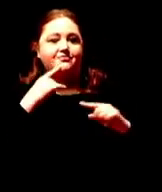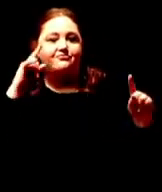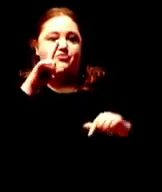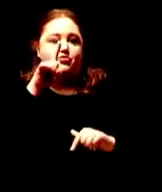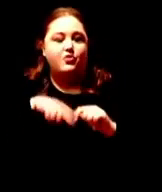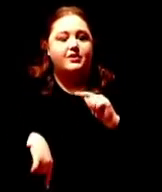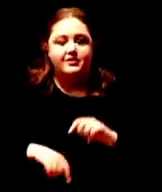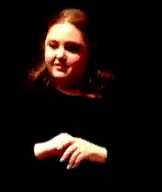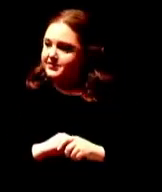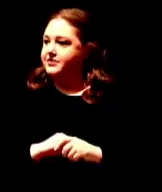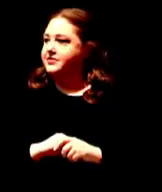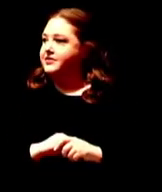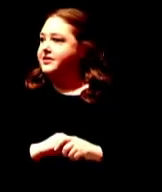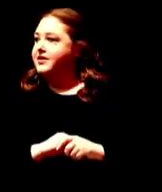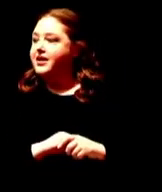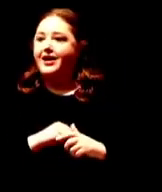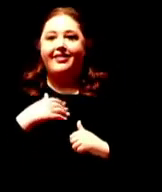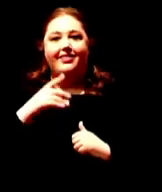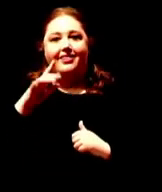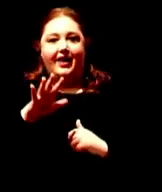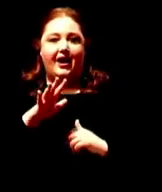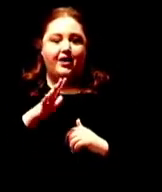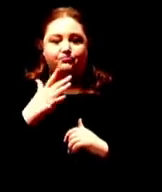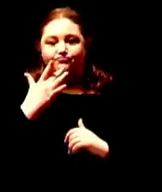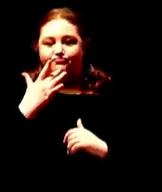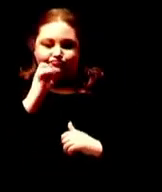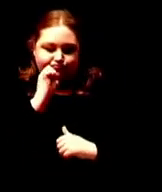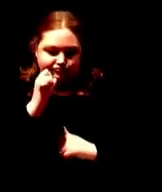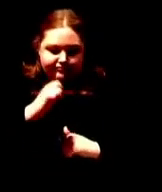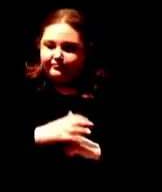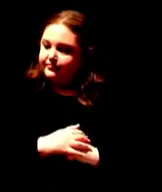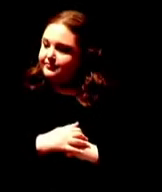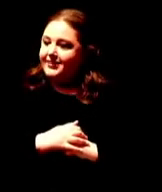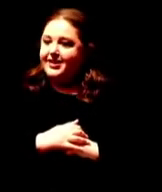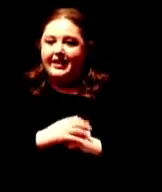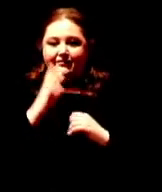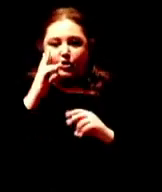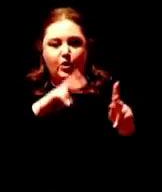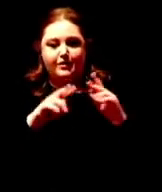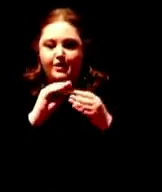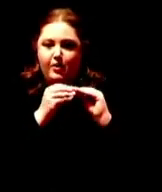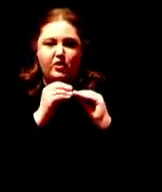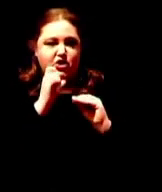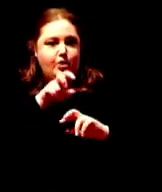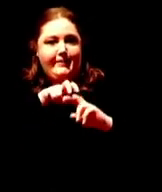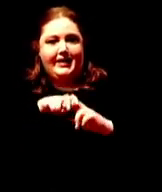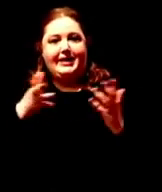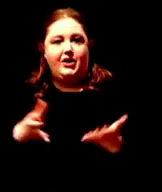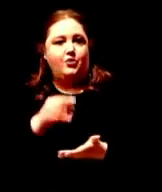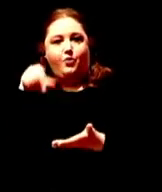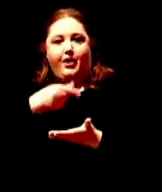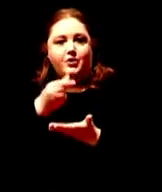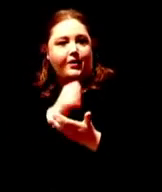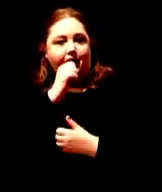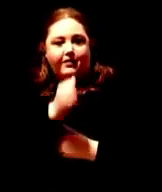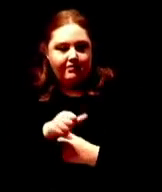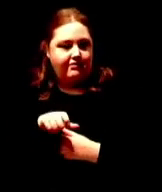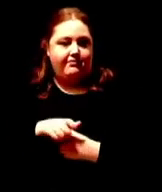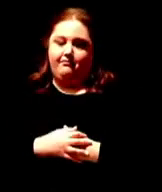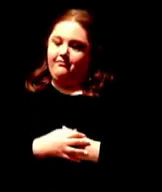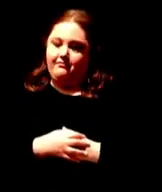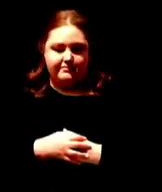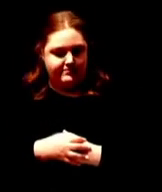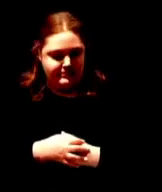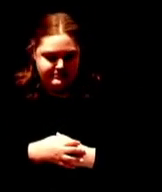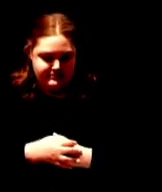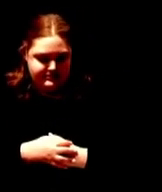far, that the odds were not in their favor, that statistically, they shouldn't be sitting here. I had